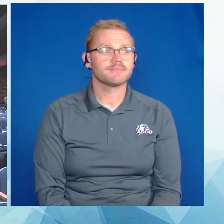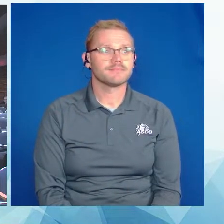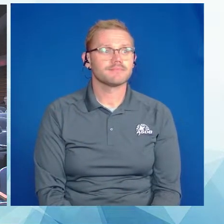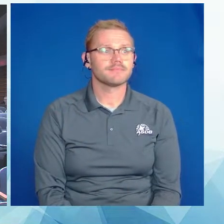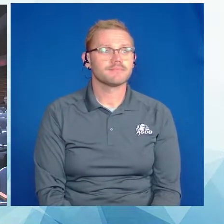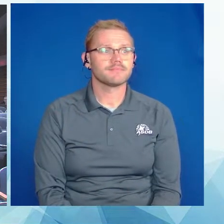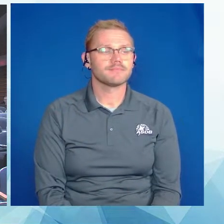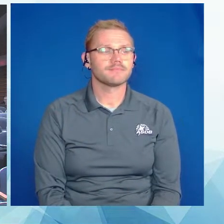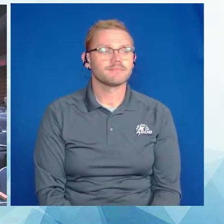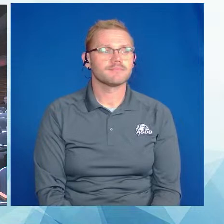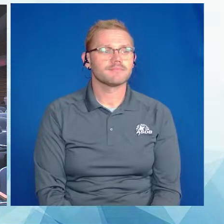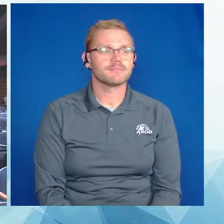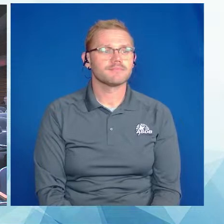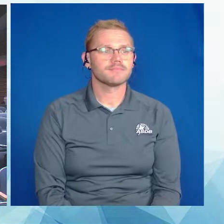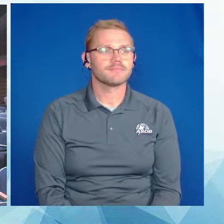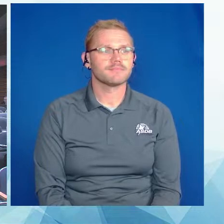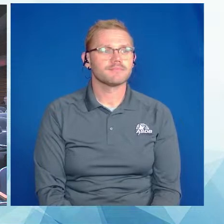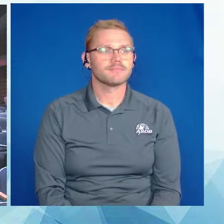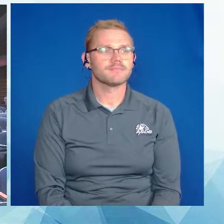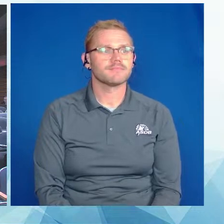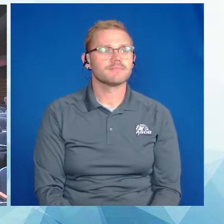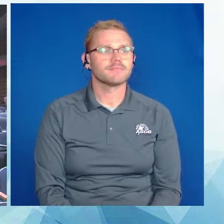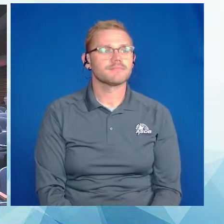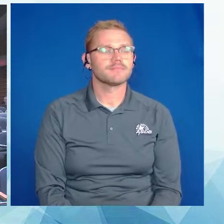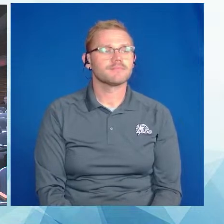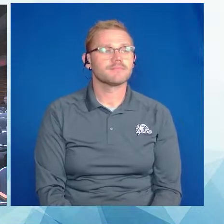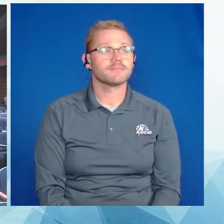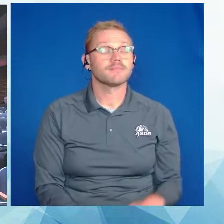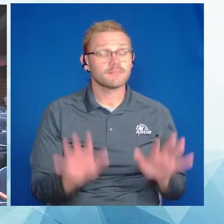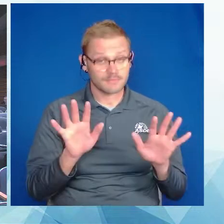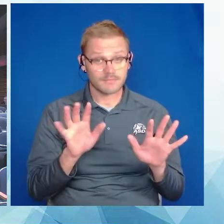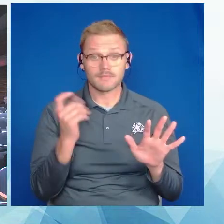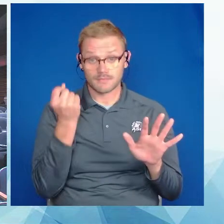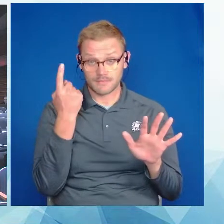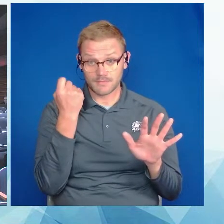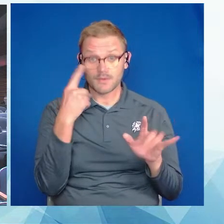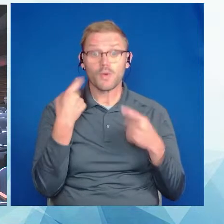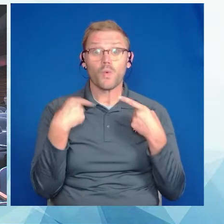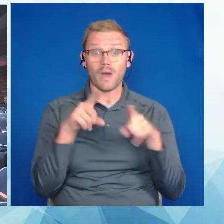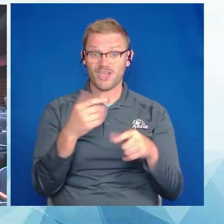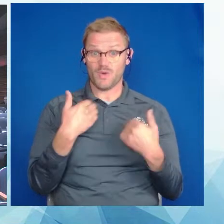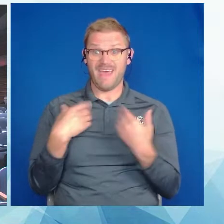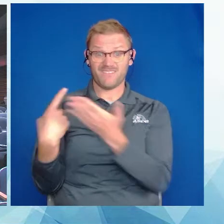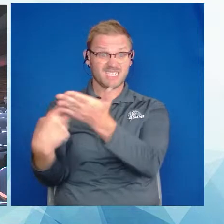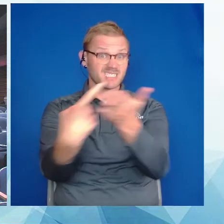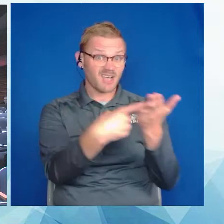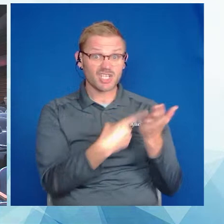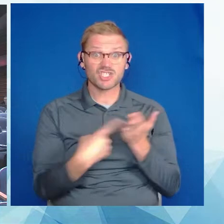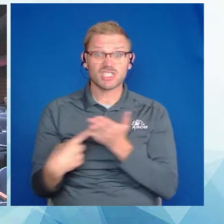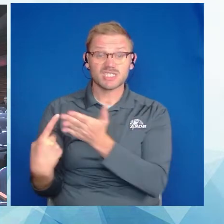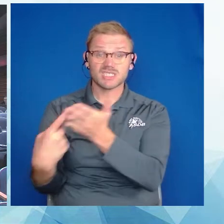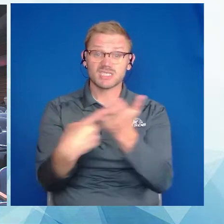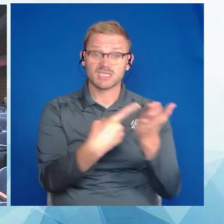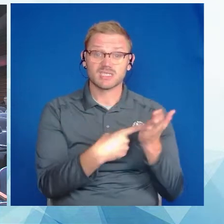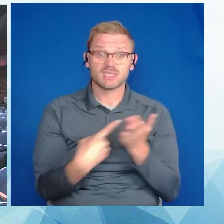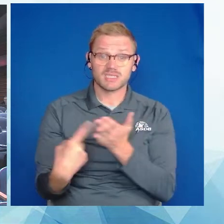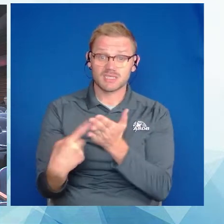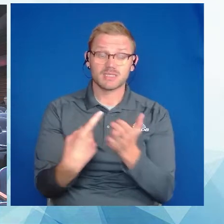that vein, the other thing is make sure when you do discussions